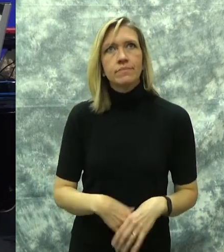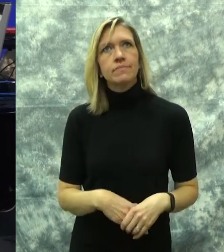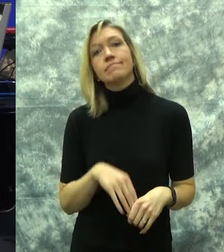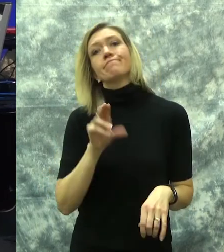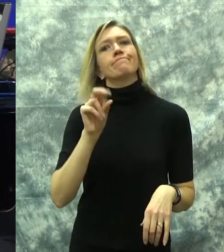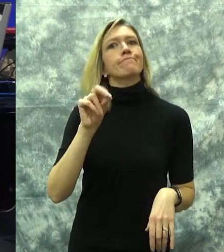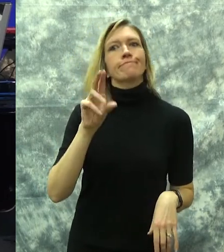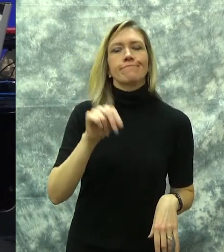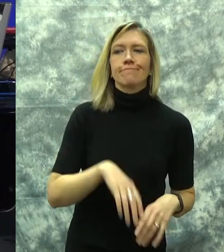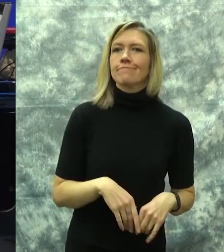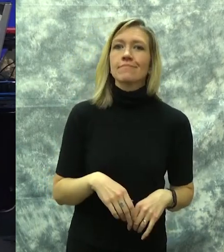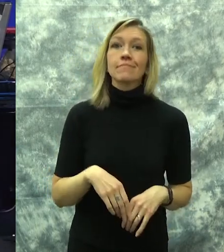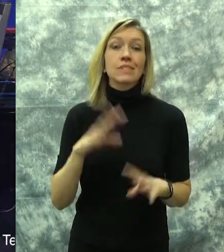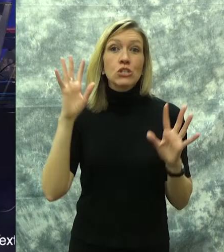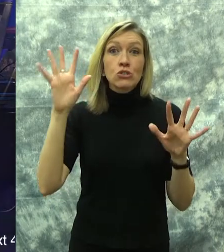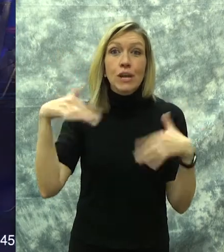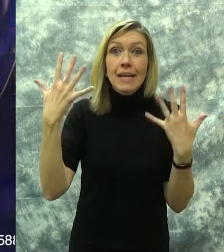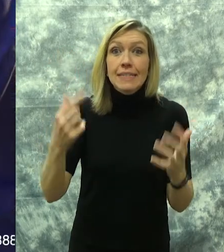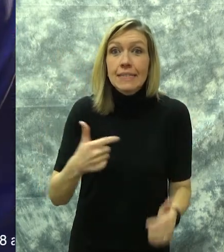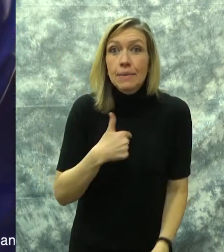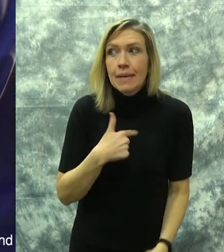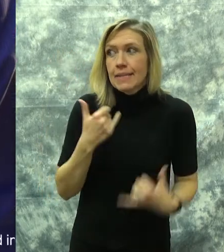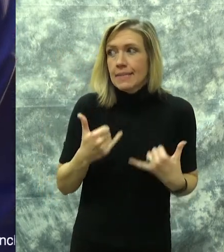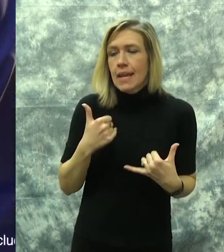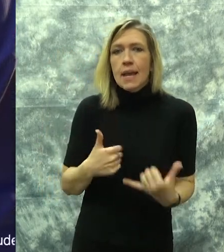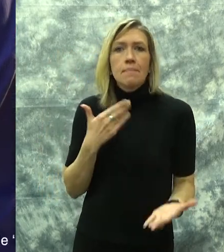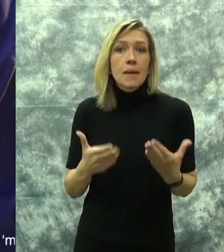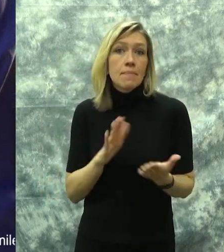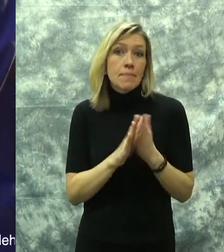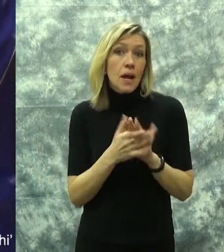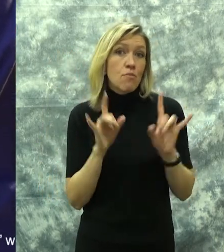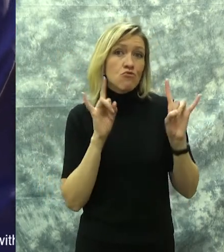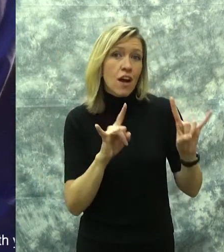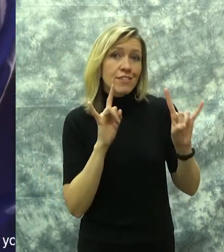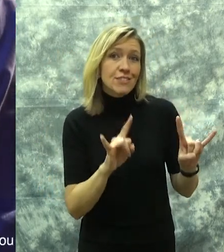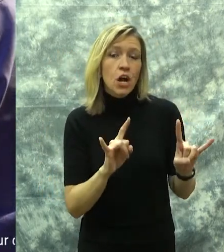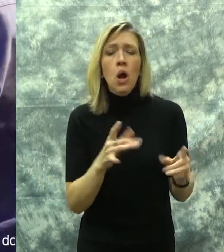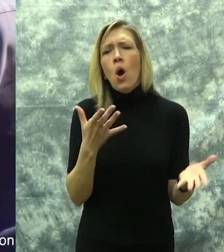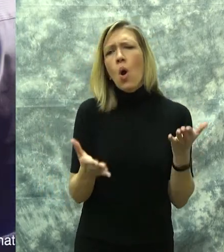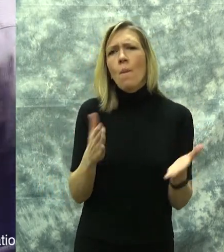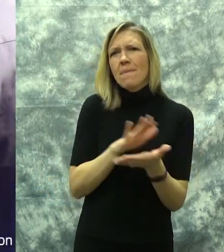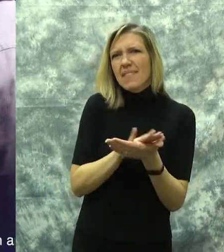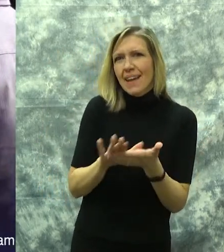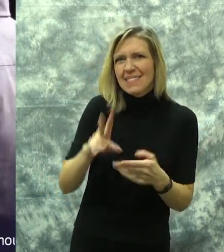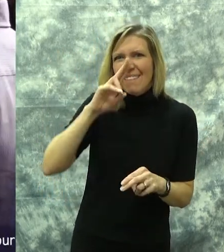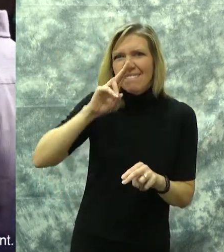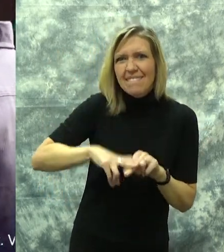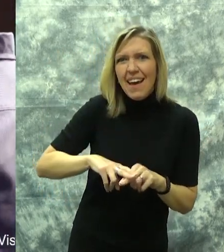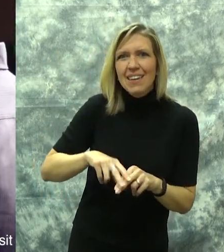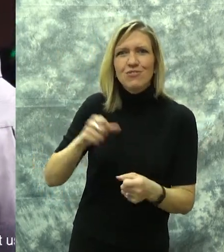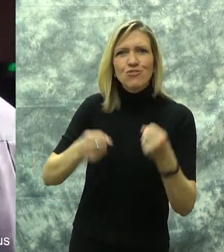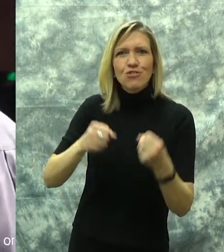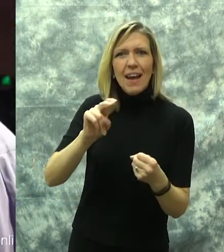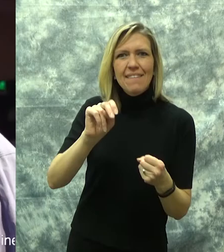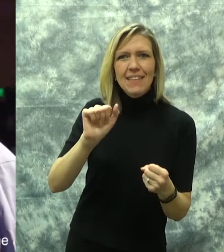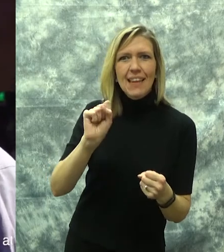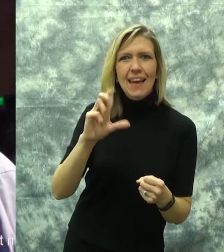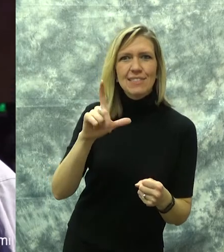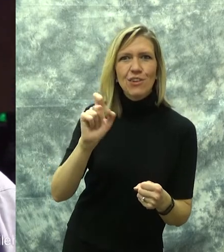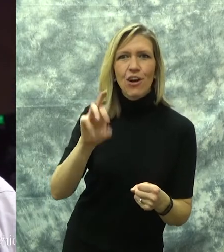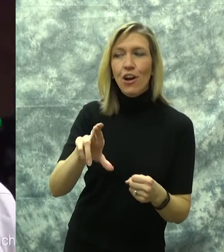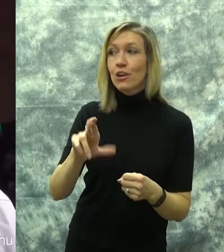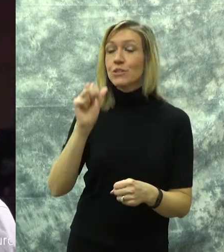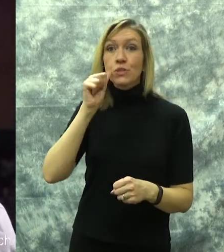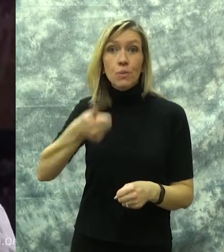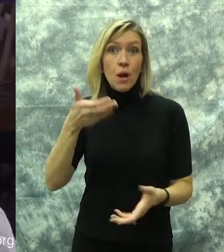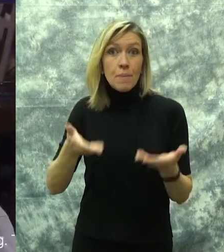No, crazy me. Today I may become a rock star. Then again, it would be so sweet to drive a NASCAR. Tomorrow I might decide to